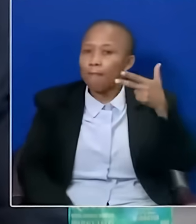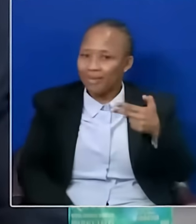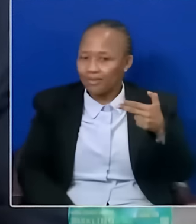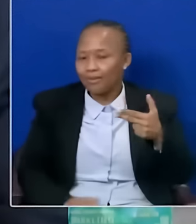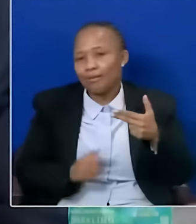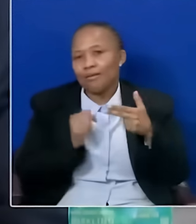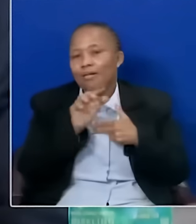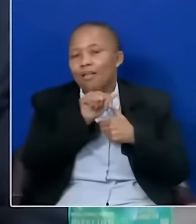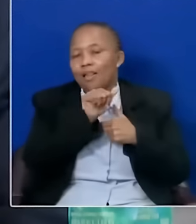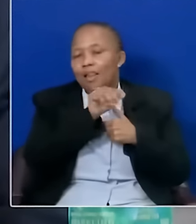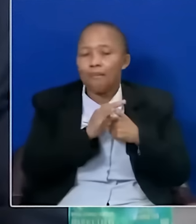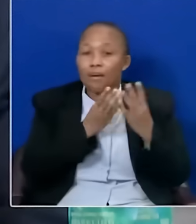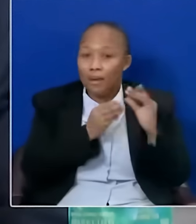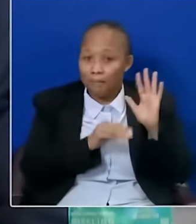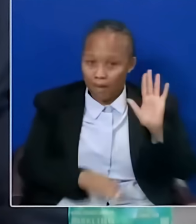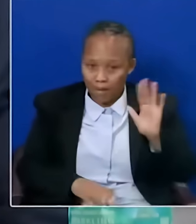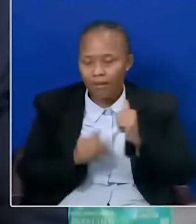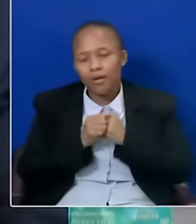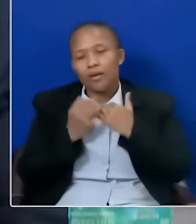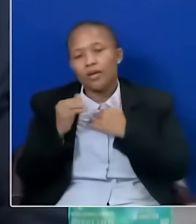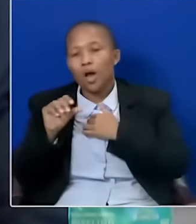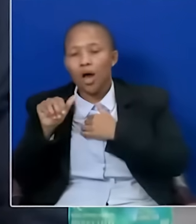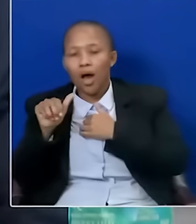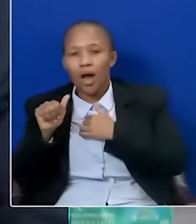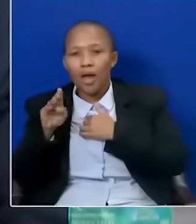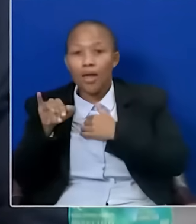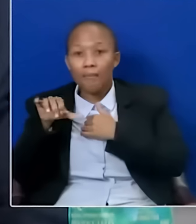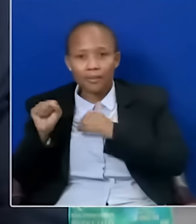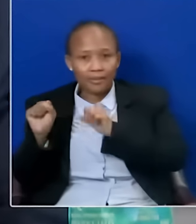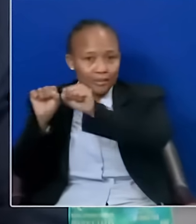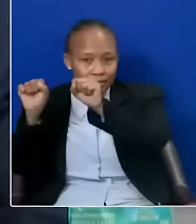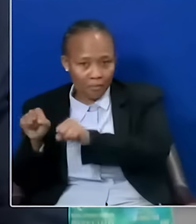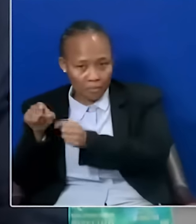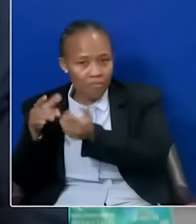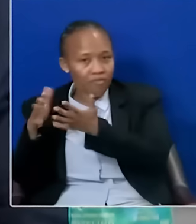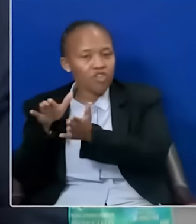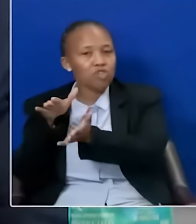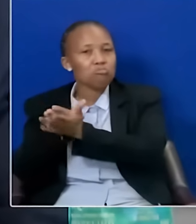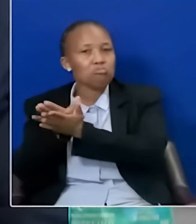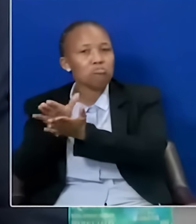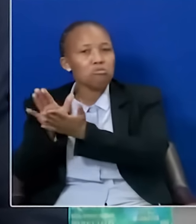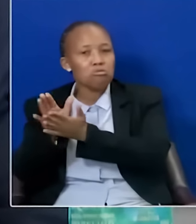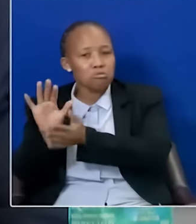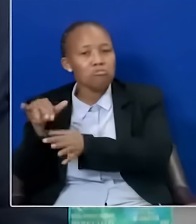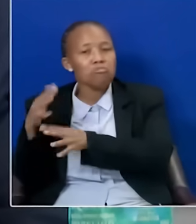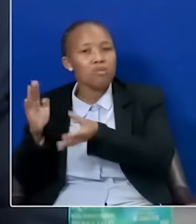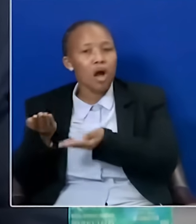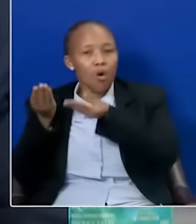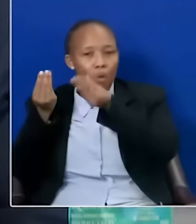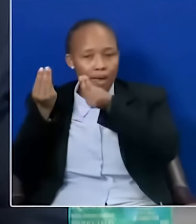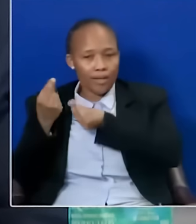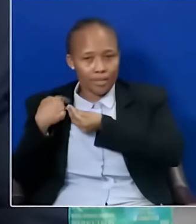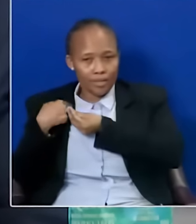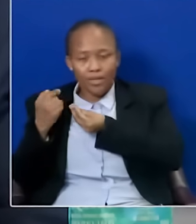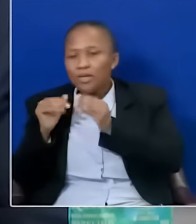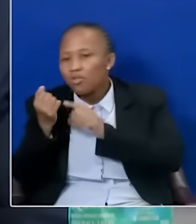from the IBIS system which were printed out, indicating the images which were acquired on the 6th